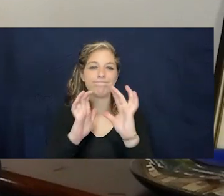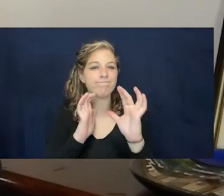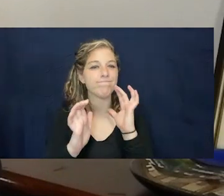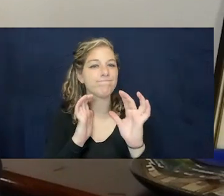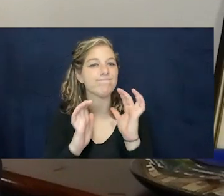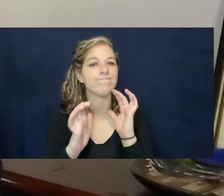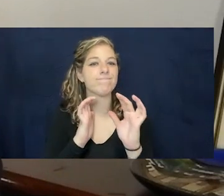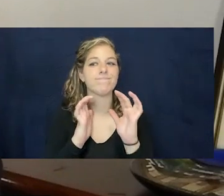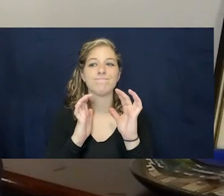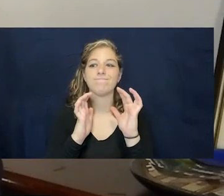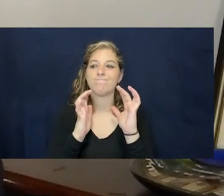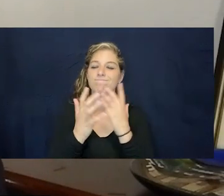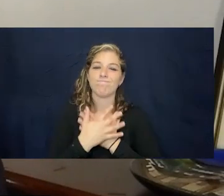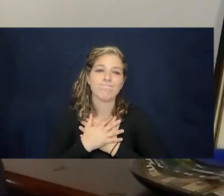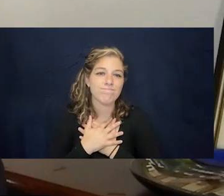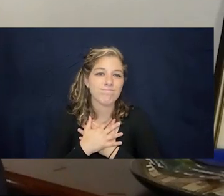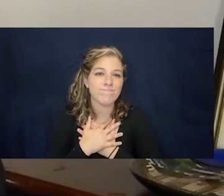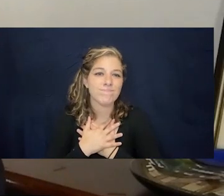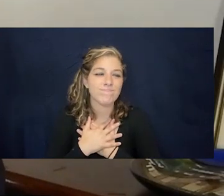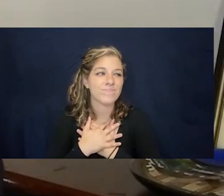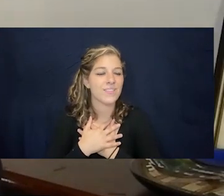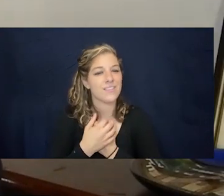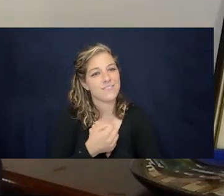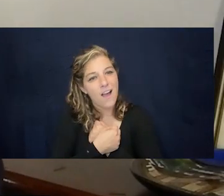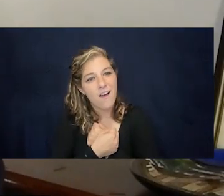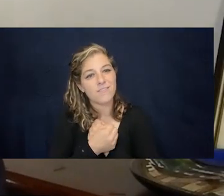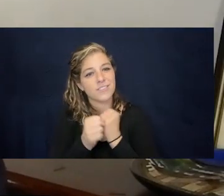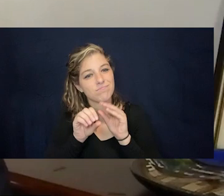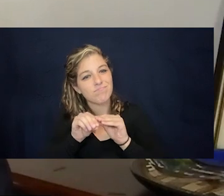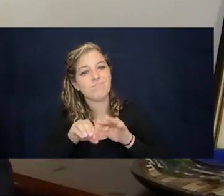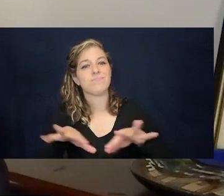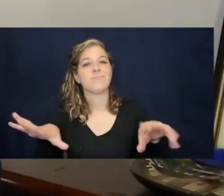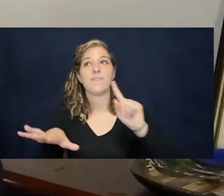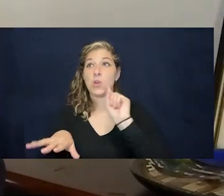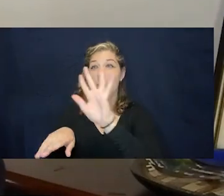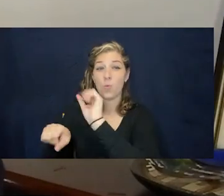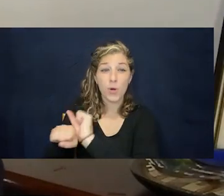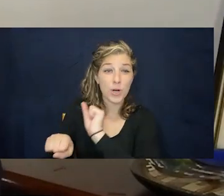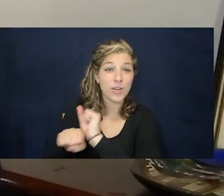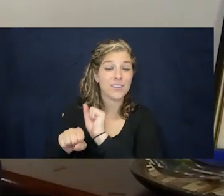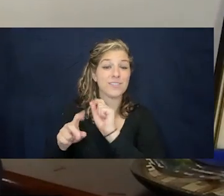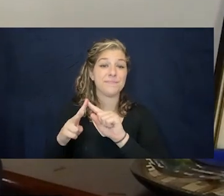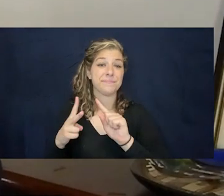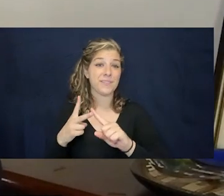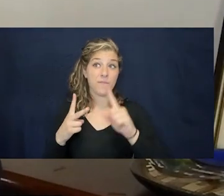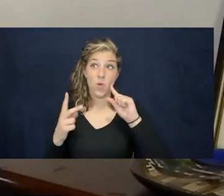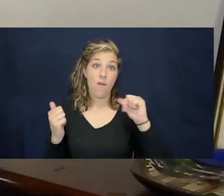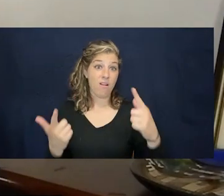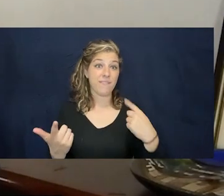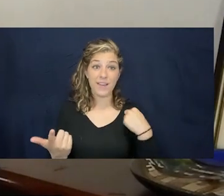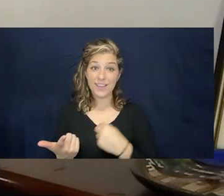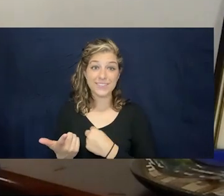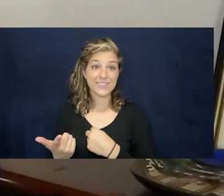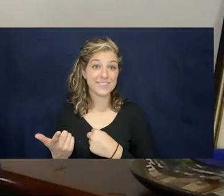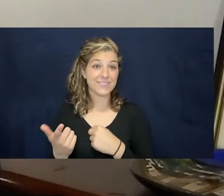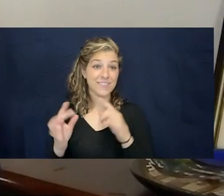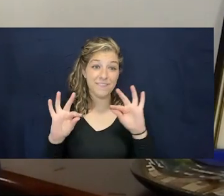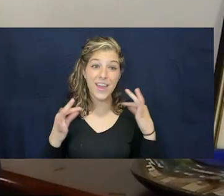eyes and you communicate this enormous heartfelt love that you have for your